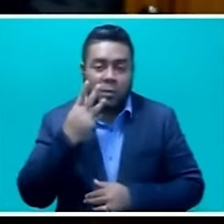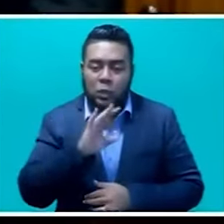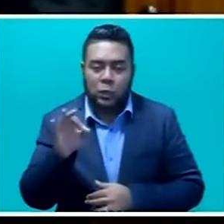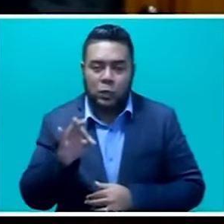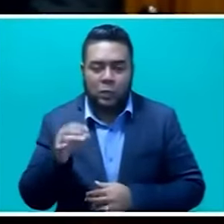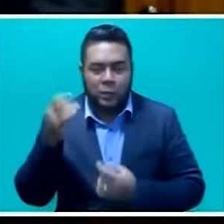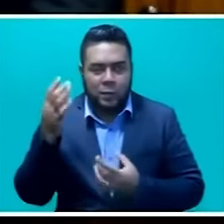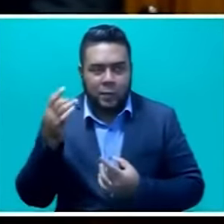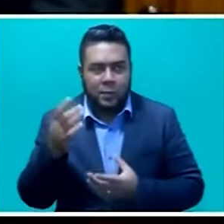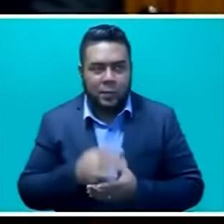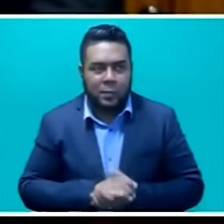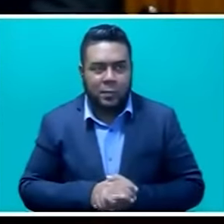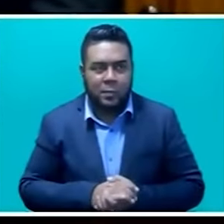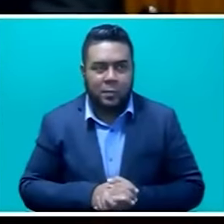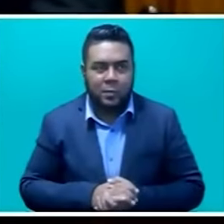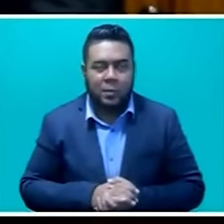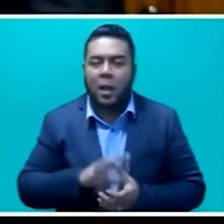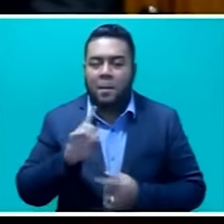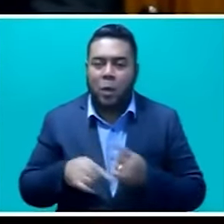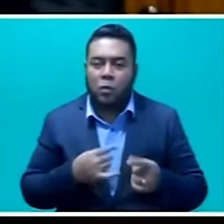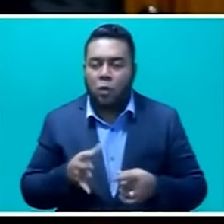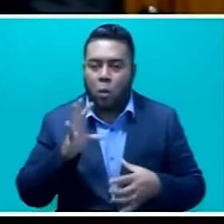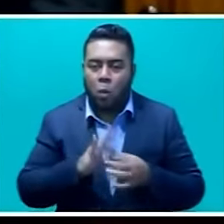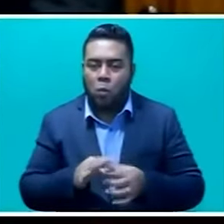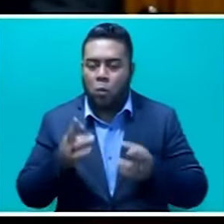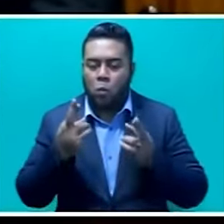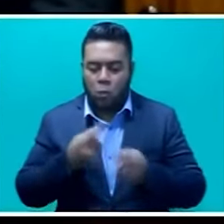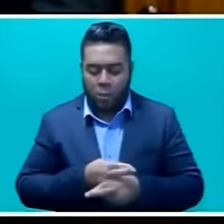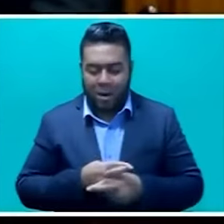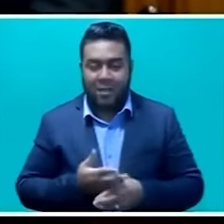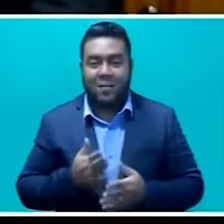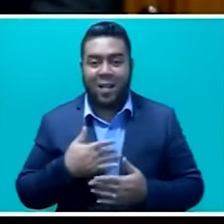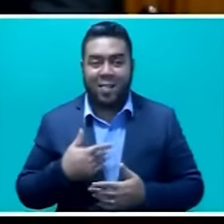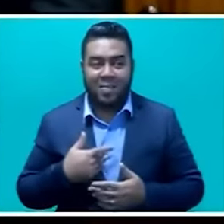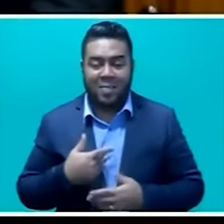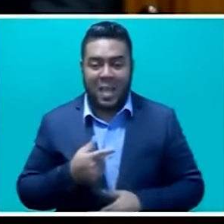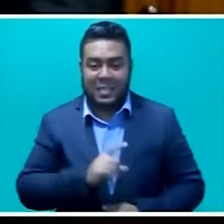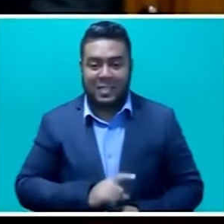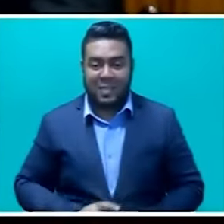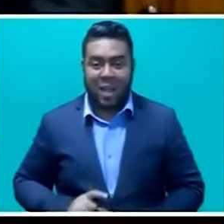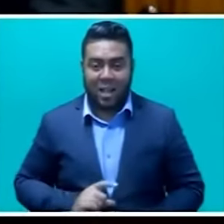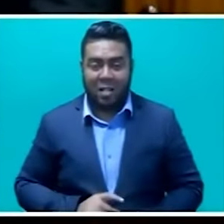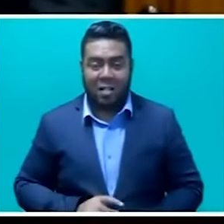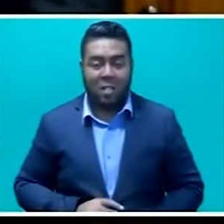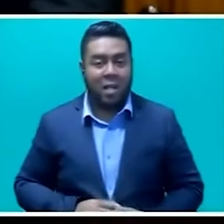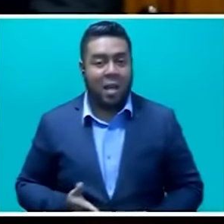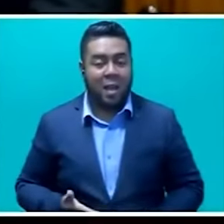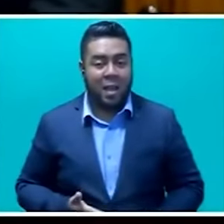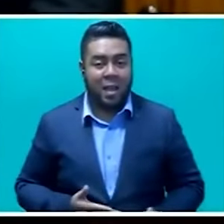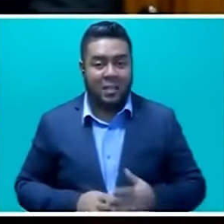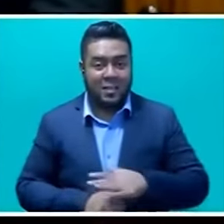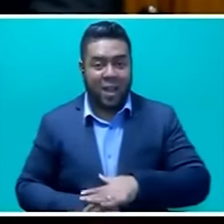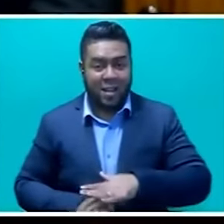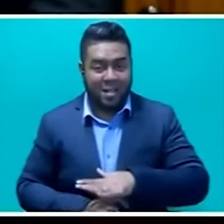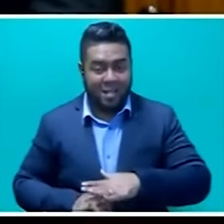informed decisions about their reproductive health rights. Cervical and breast cancers are the most common forms